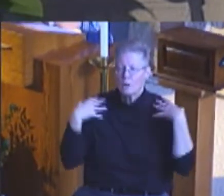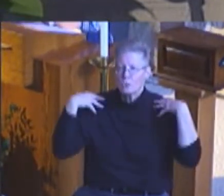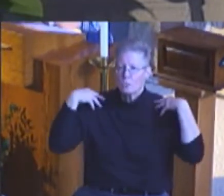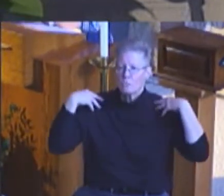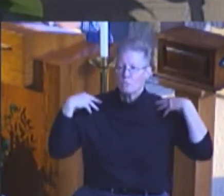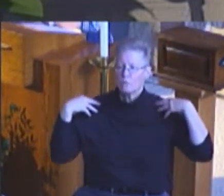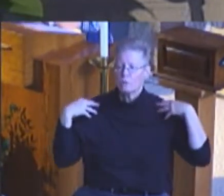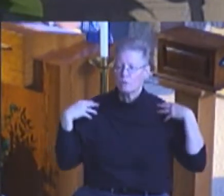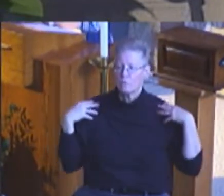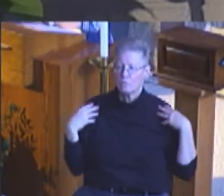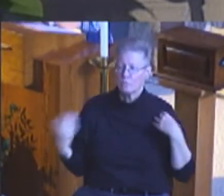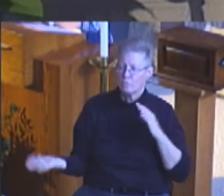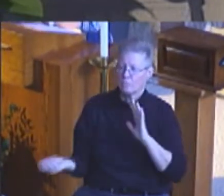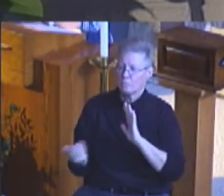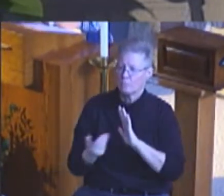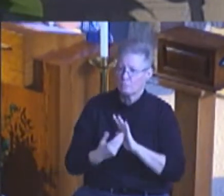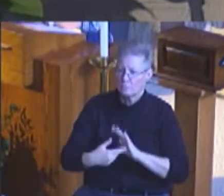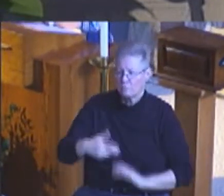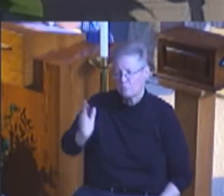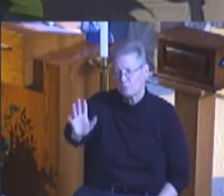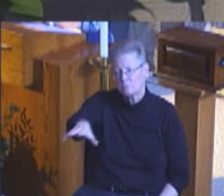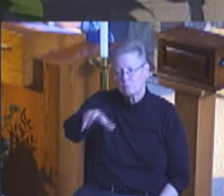long, slow breath.